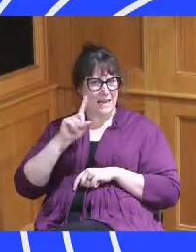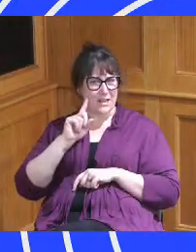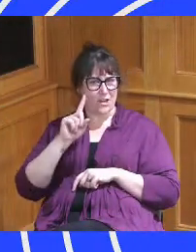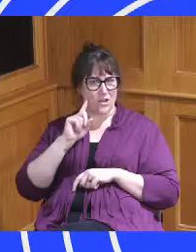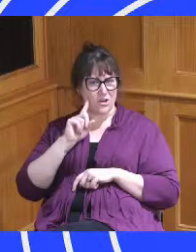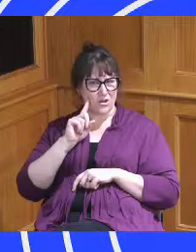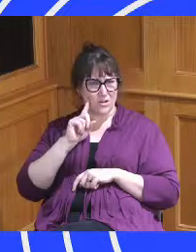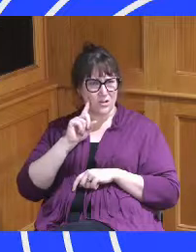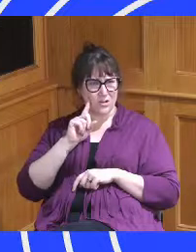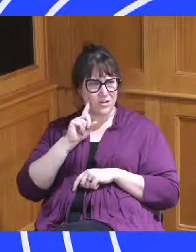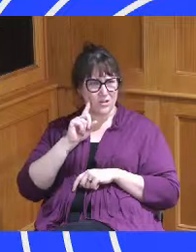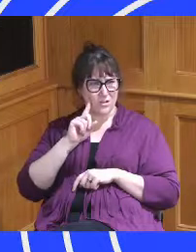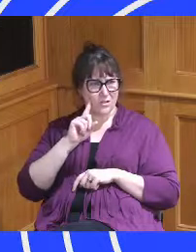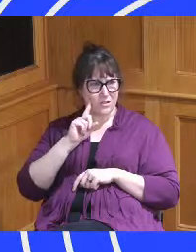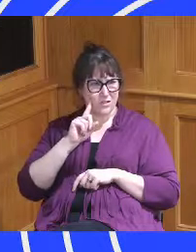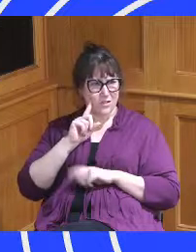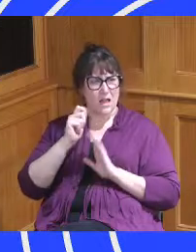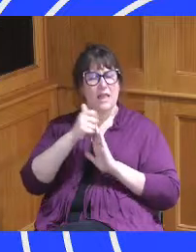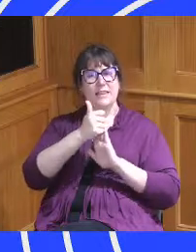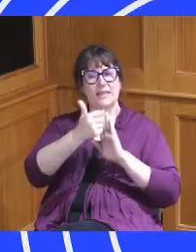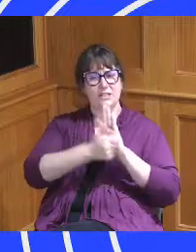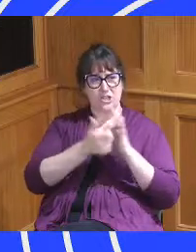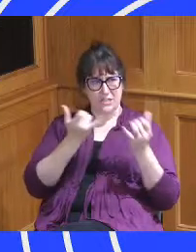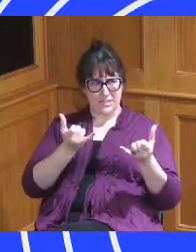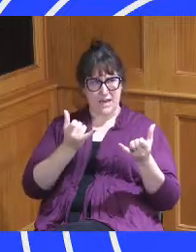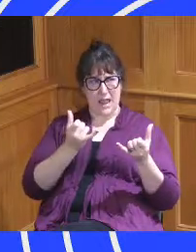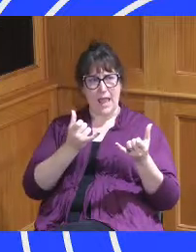just the agenda for the day, and the speaking points will be going over.